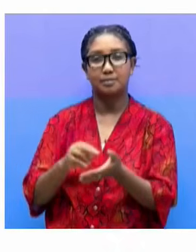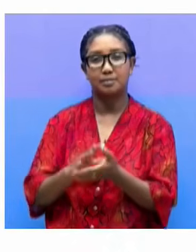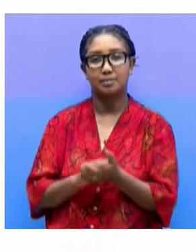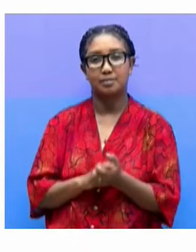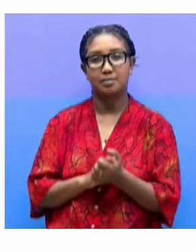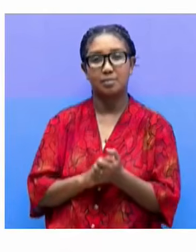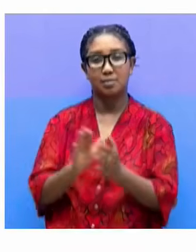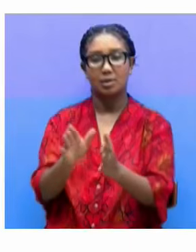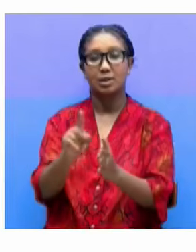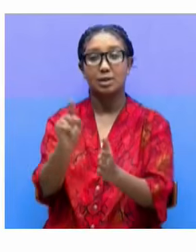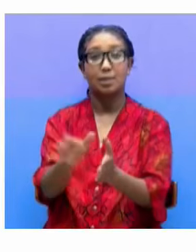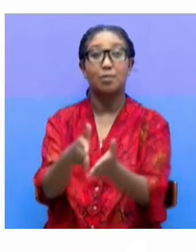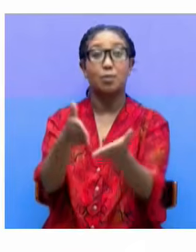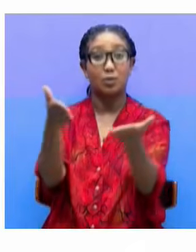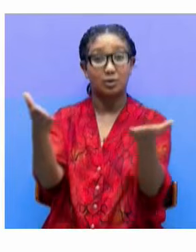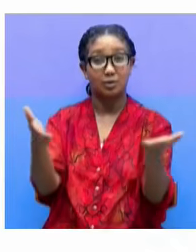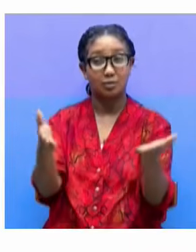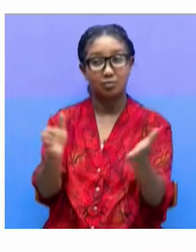the book,